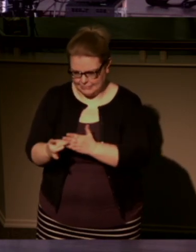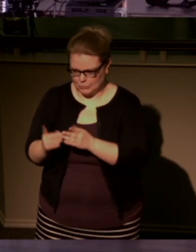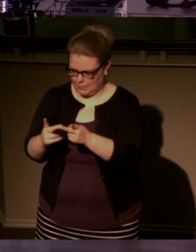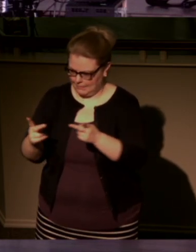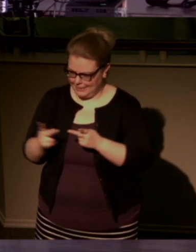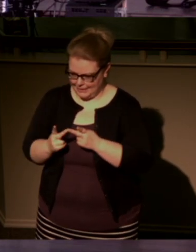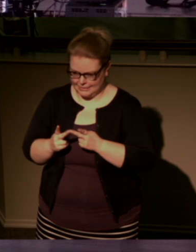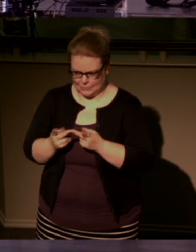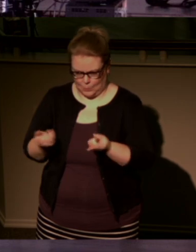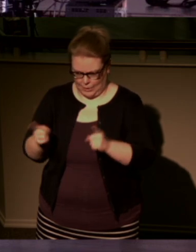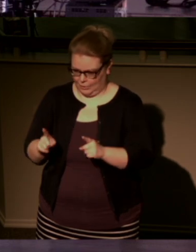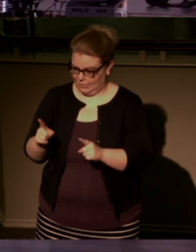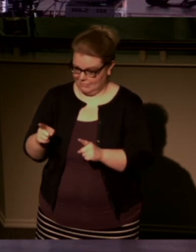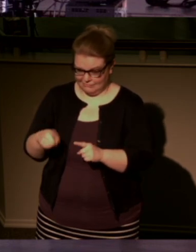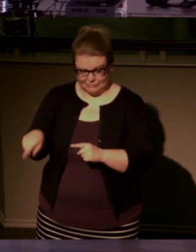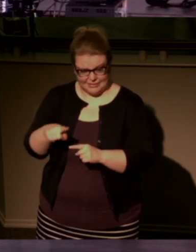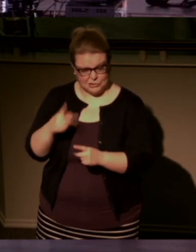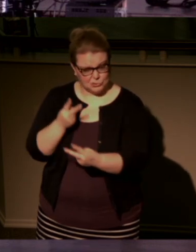only that,